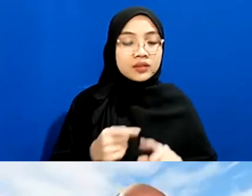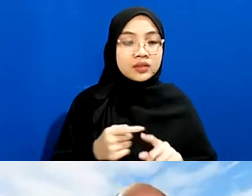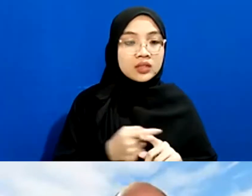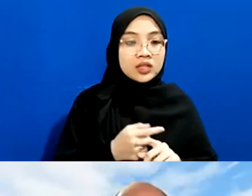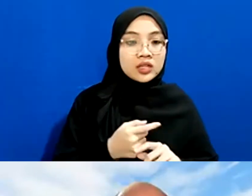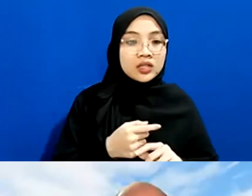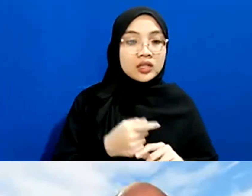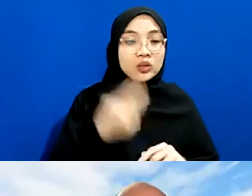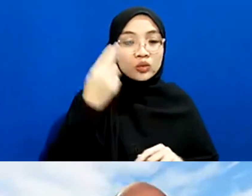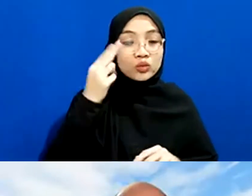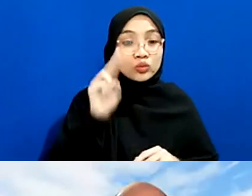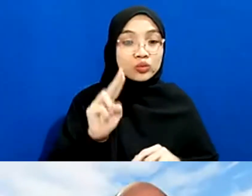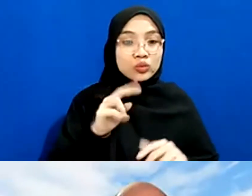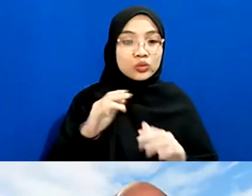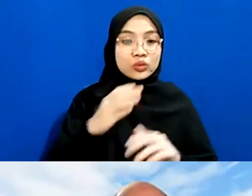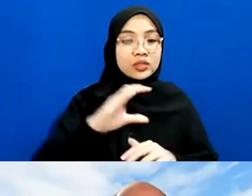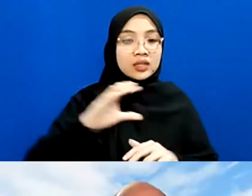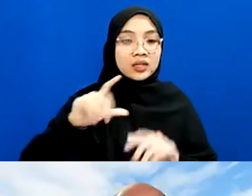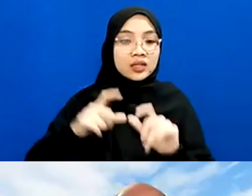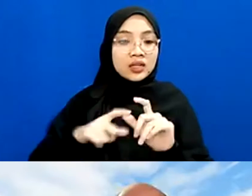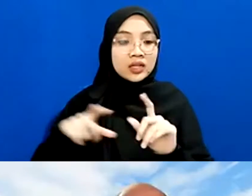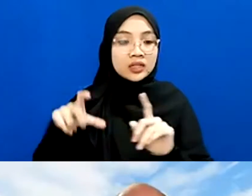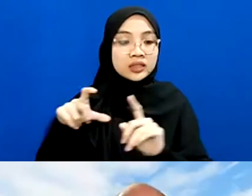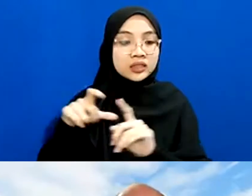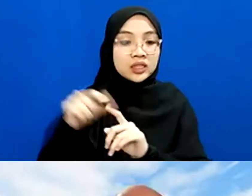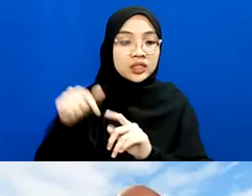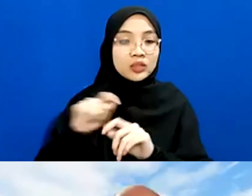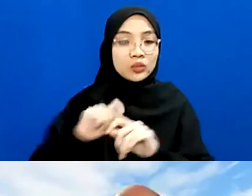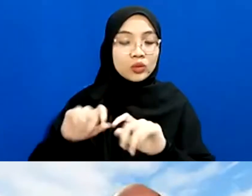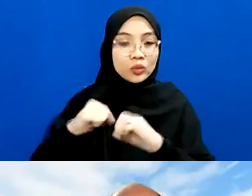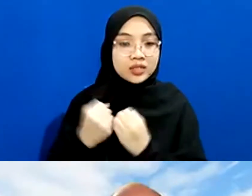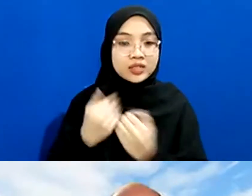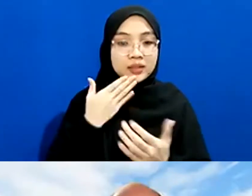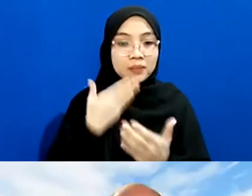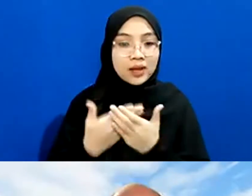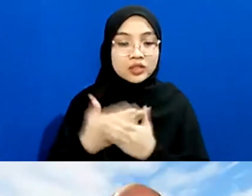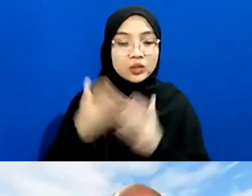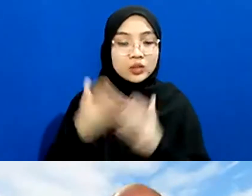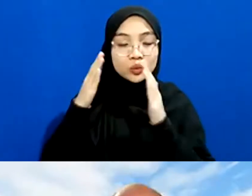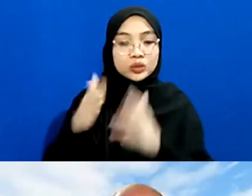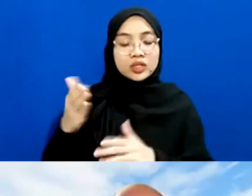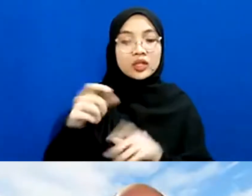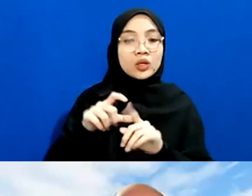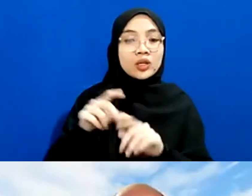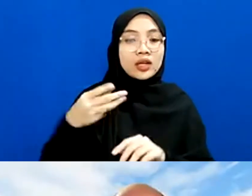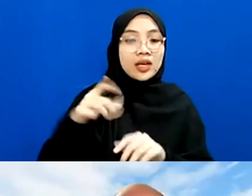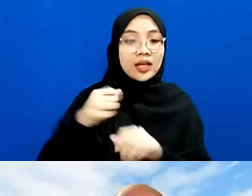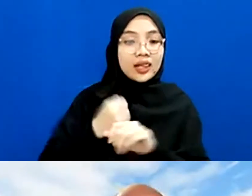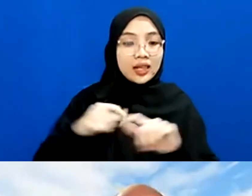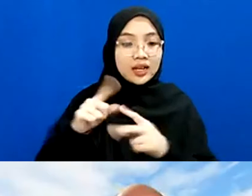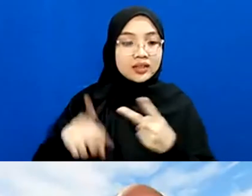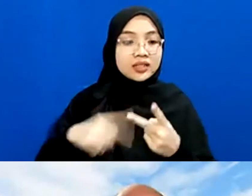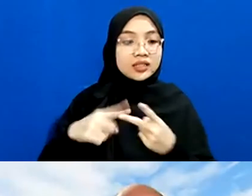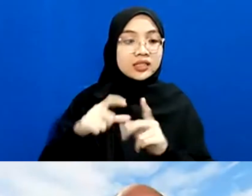Development, led by, I call her Mbak Elka, of course, Mbak Elka, Mbak Ditya, and